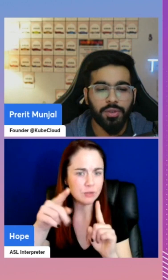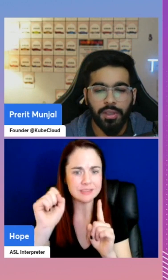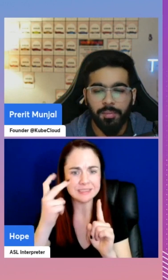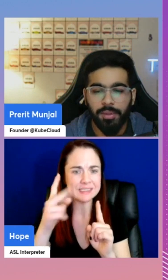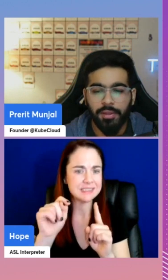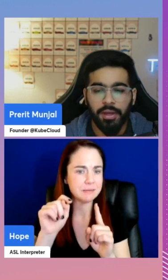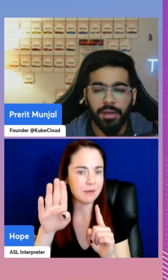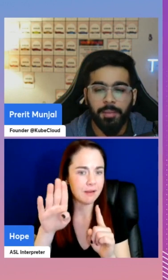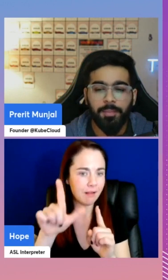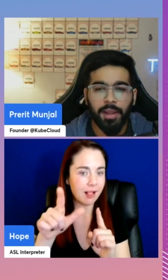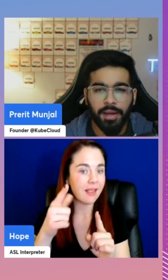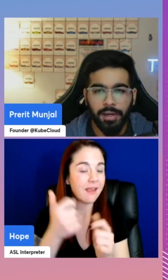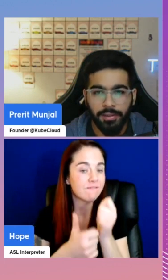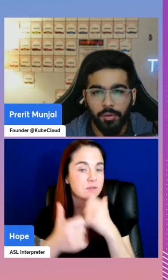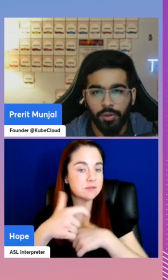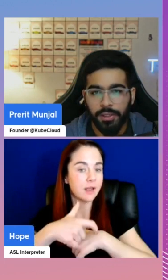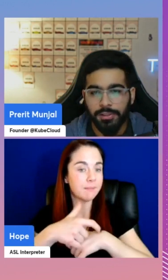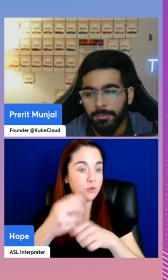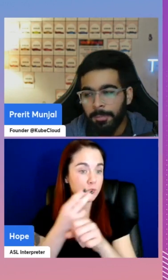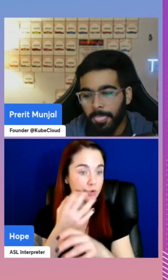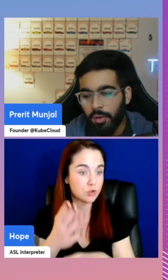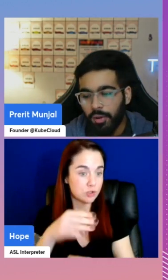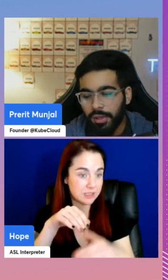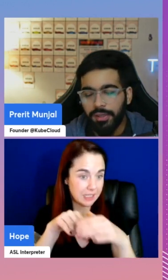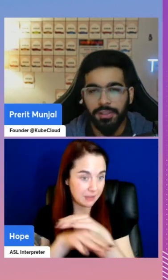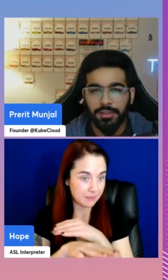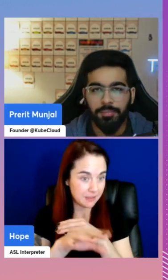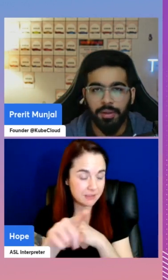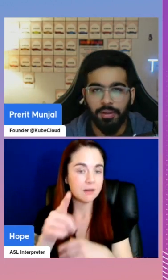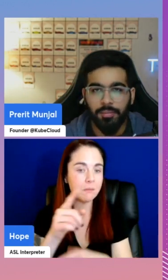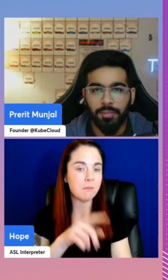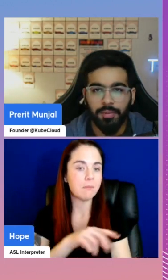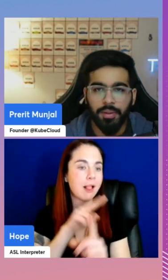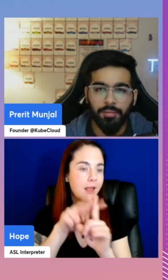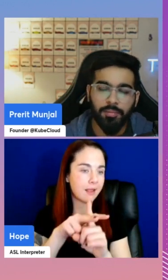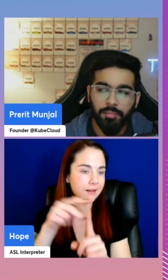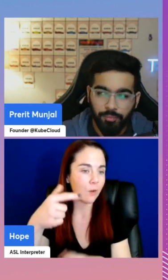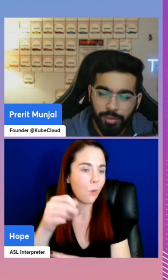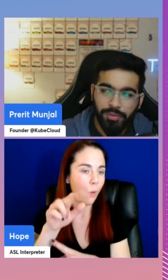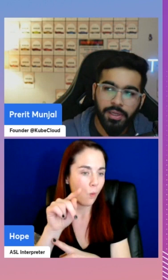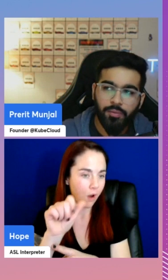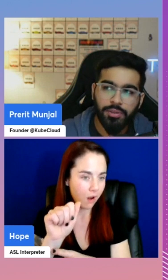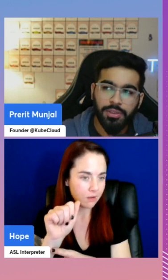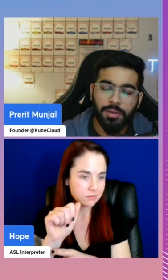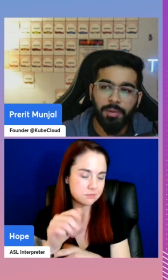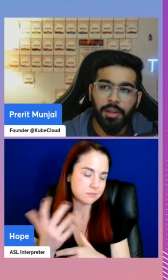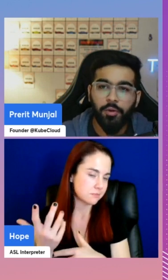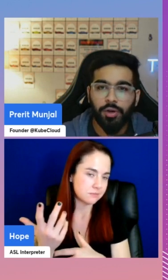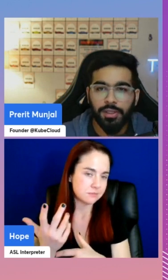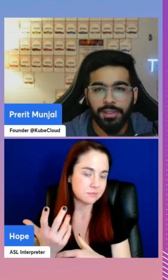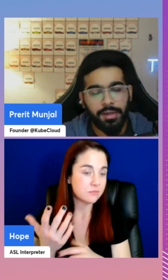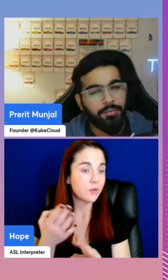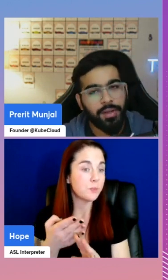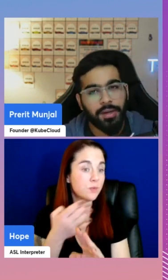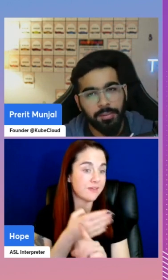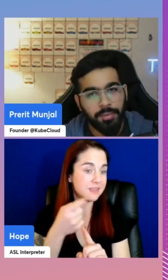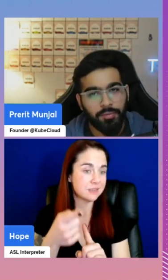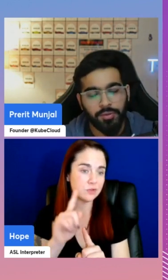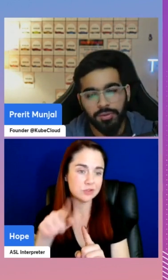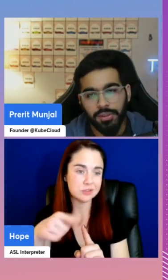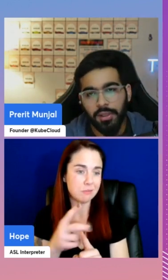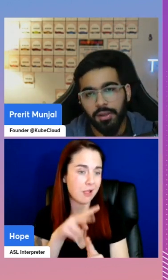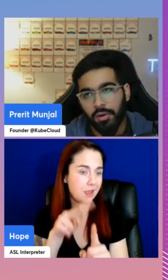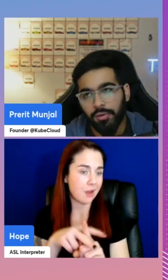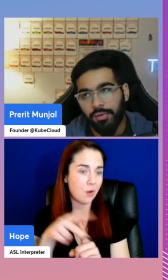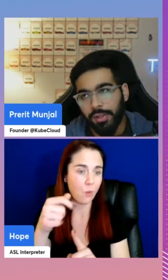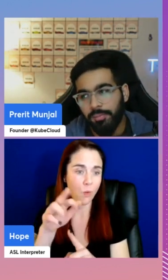a user came in, it applied the quotas, or it just previously it was just applying quotas at every attempt,